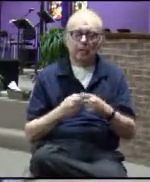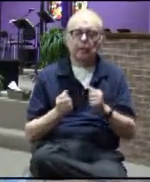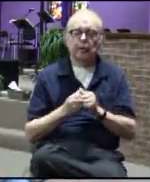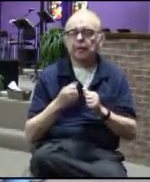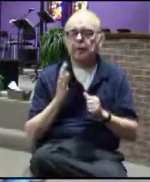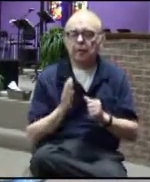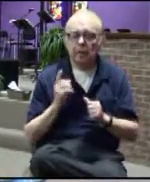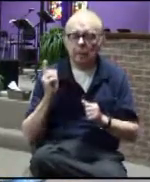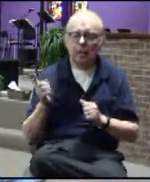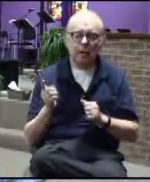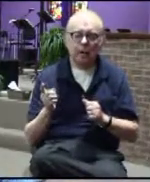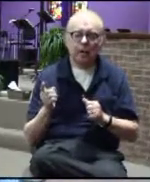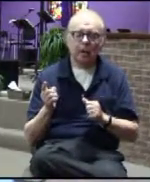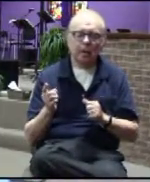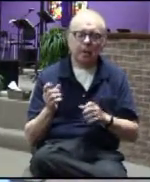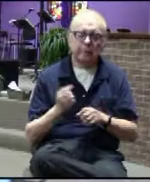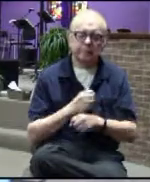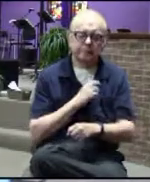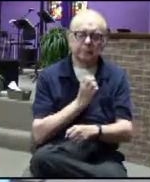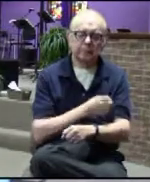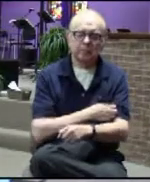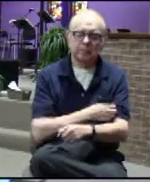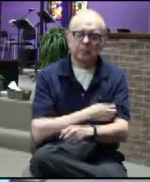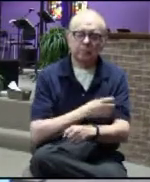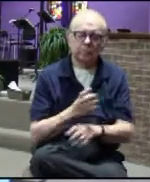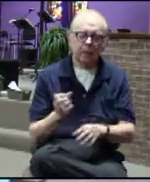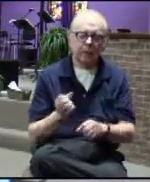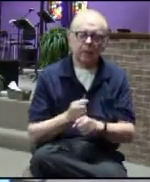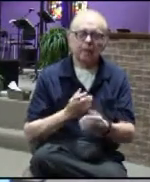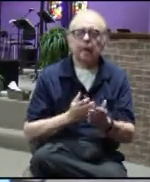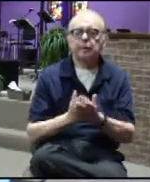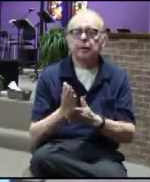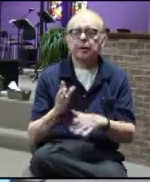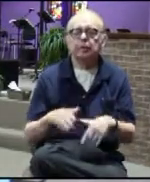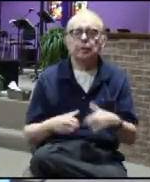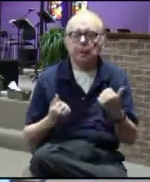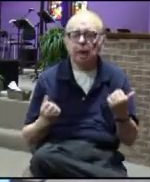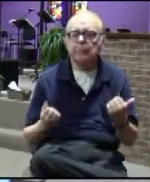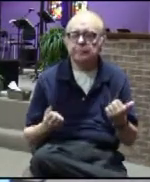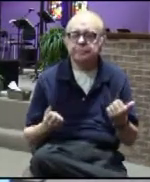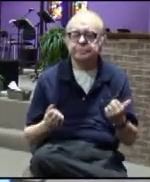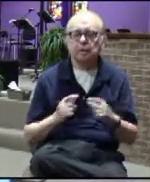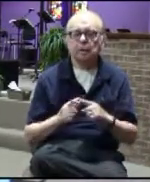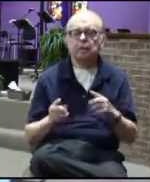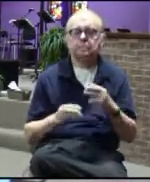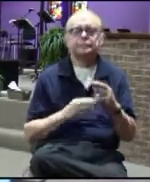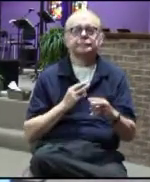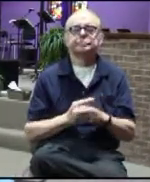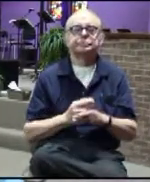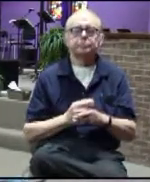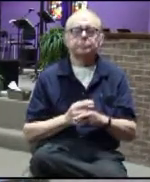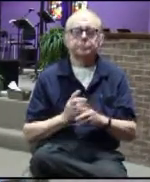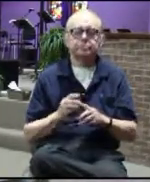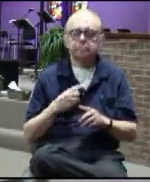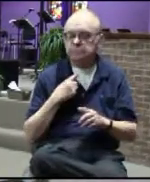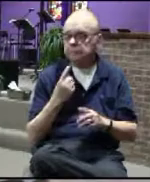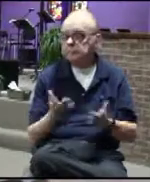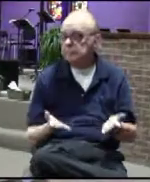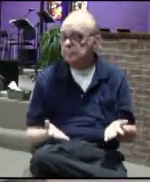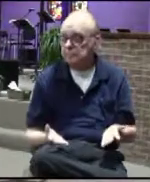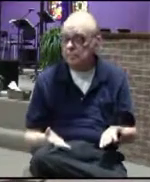God he has got the energy to help you get through life but the world keeps telling you